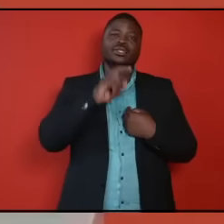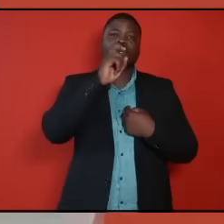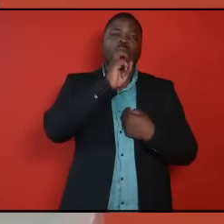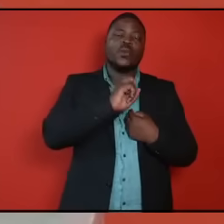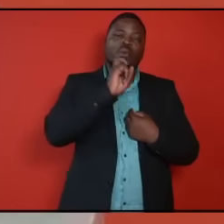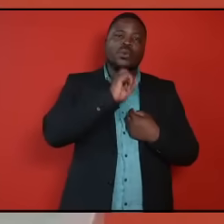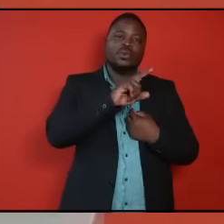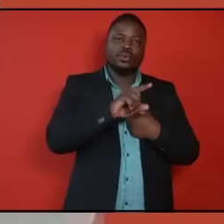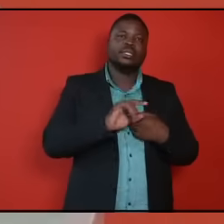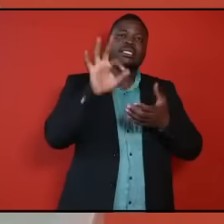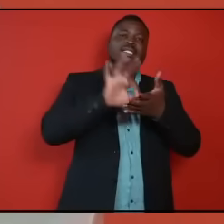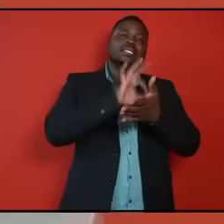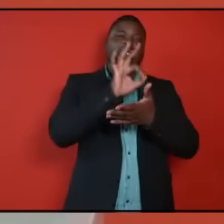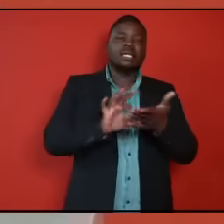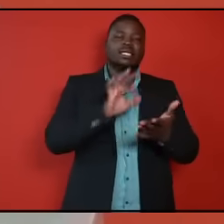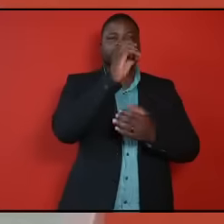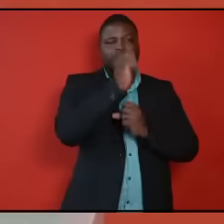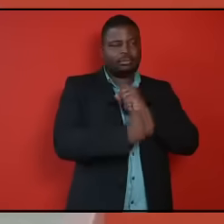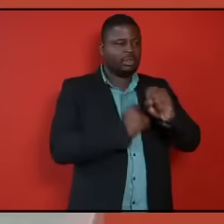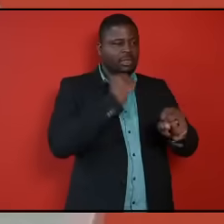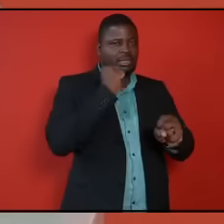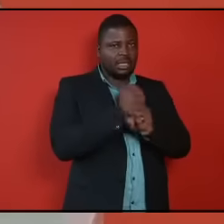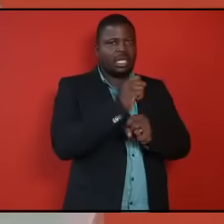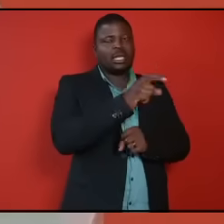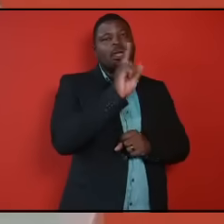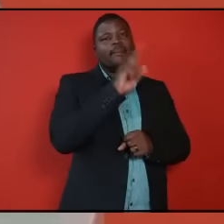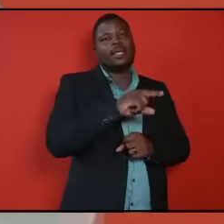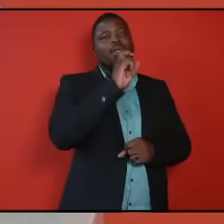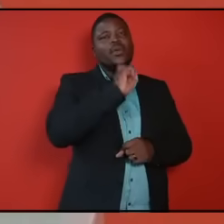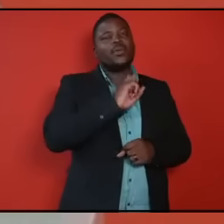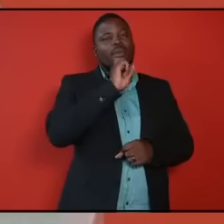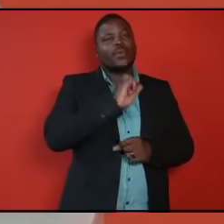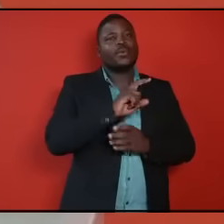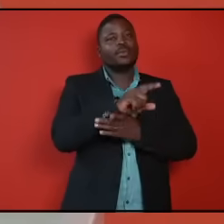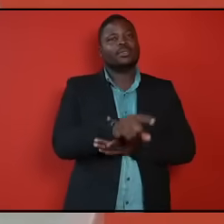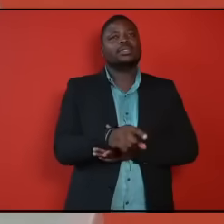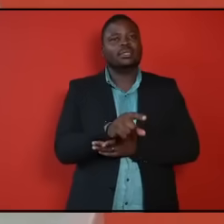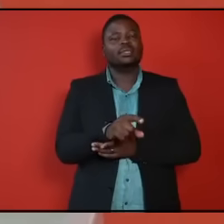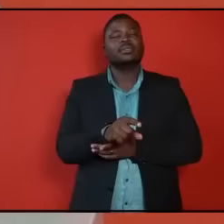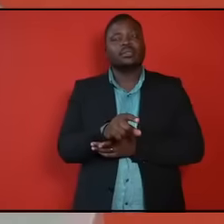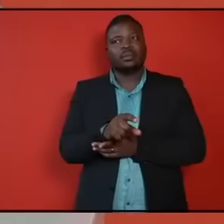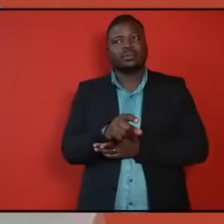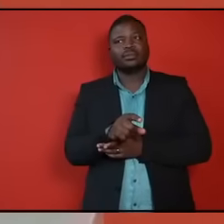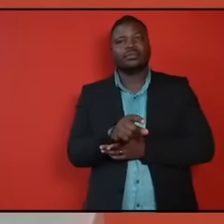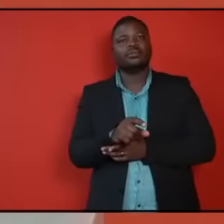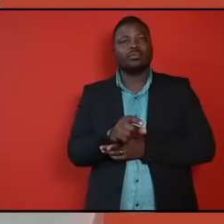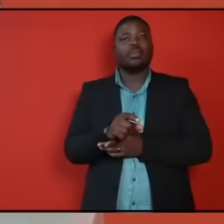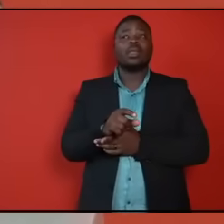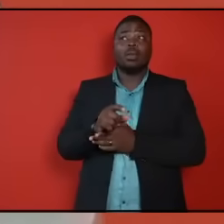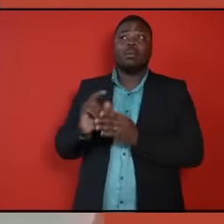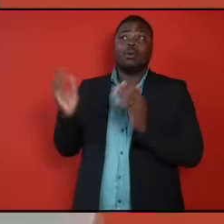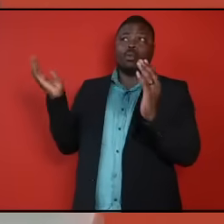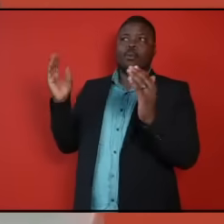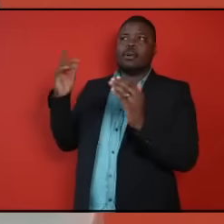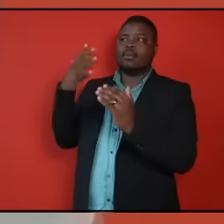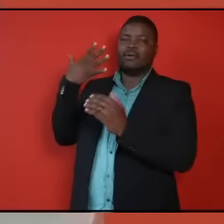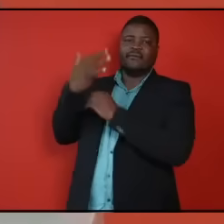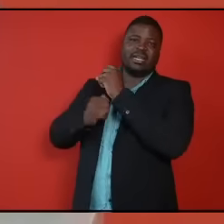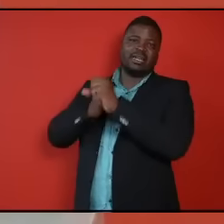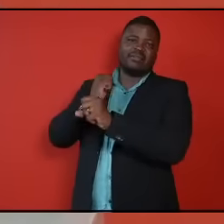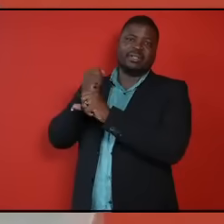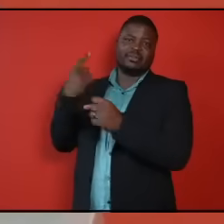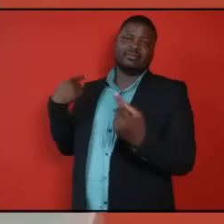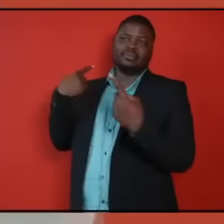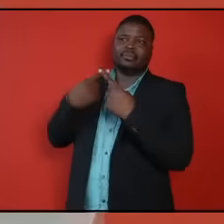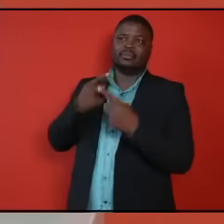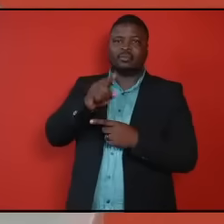the election year, every election year, to make them what they were supposed to do in the past 5 years.